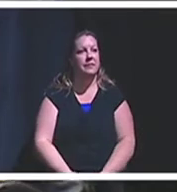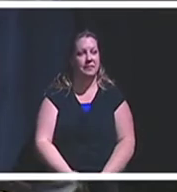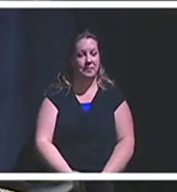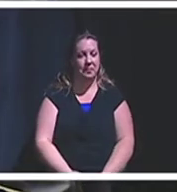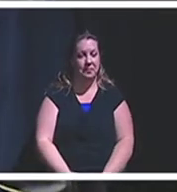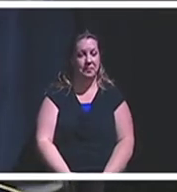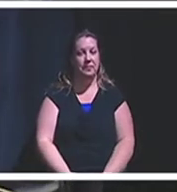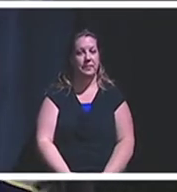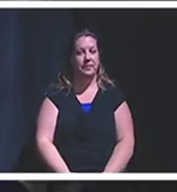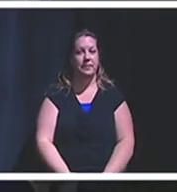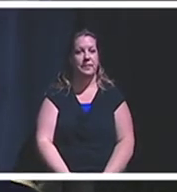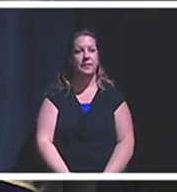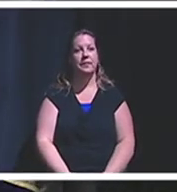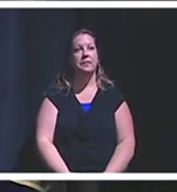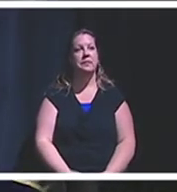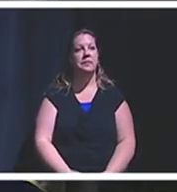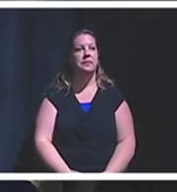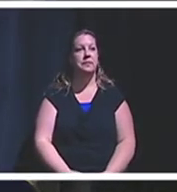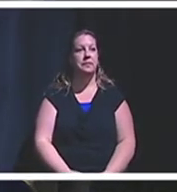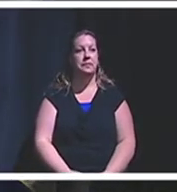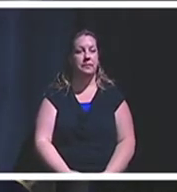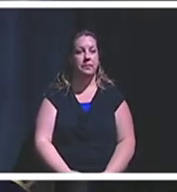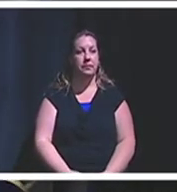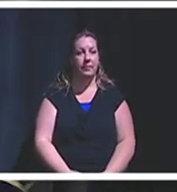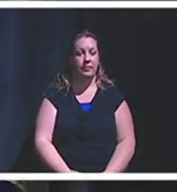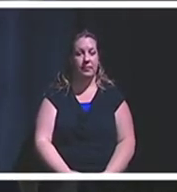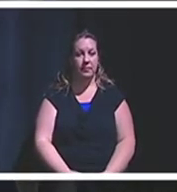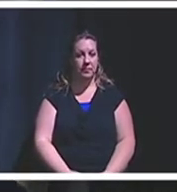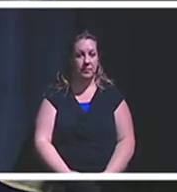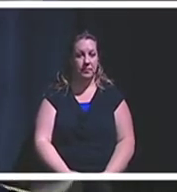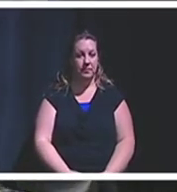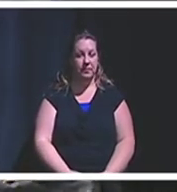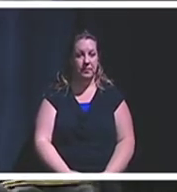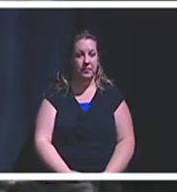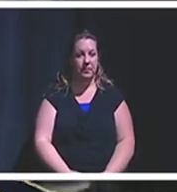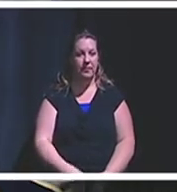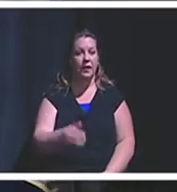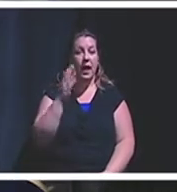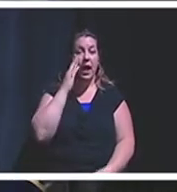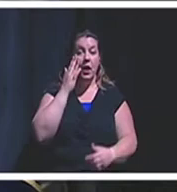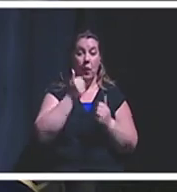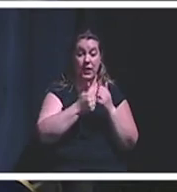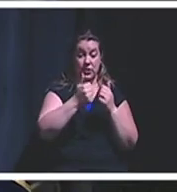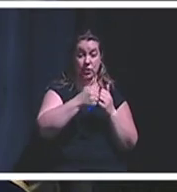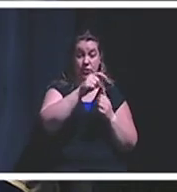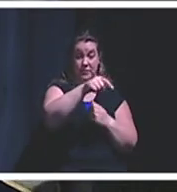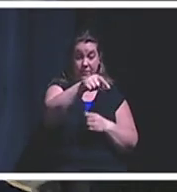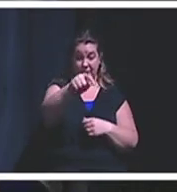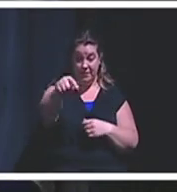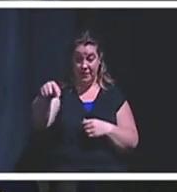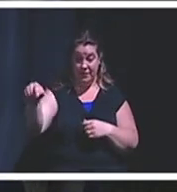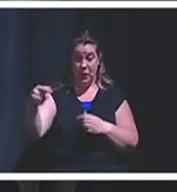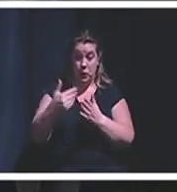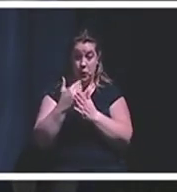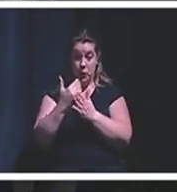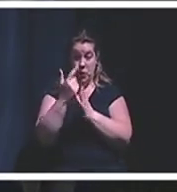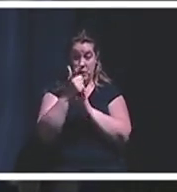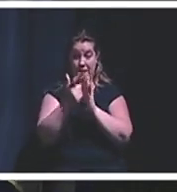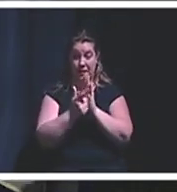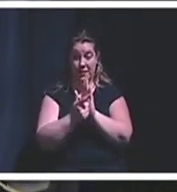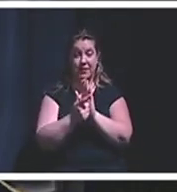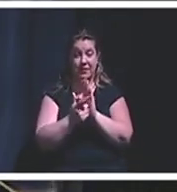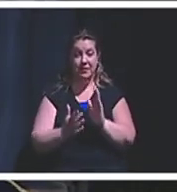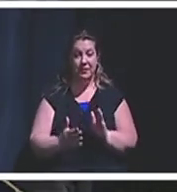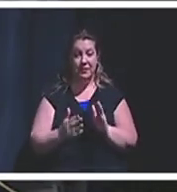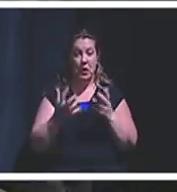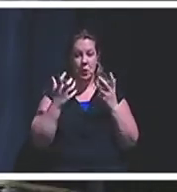Now, I know each and every one of you, as new attorneys, want to put about $800 an hour